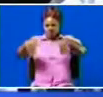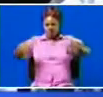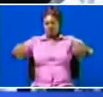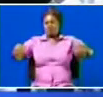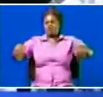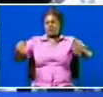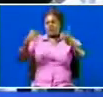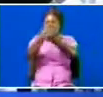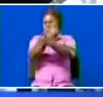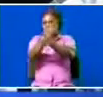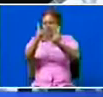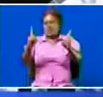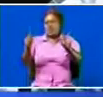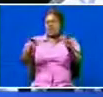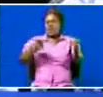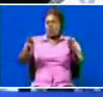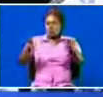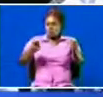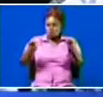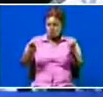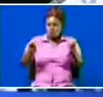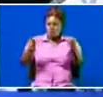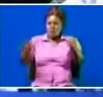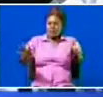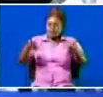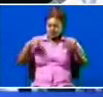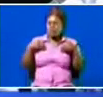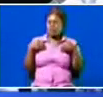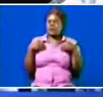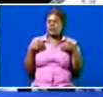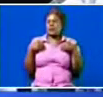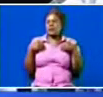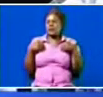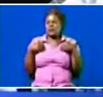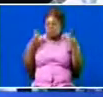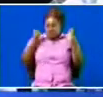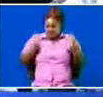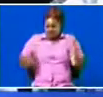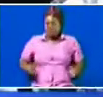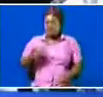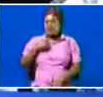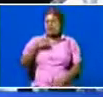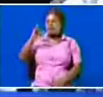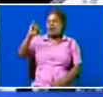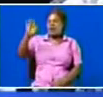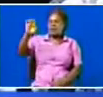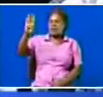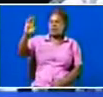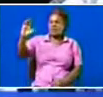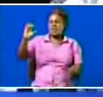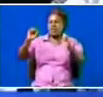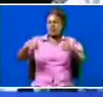a democratically run and an acceptable with integrity IEBC that